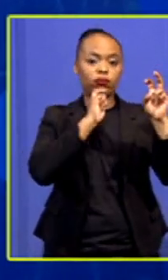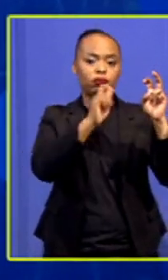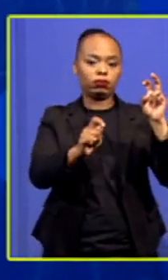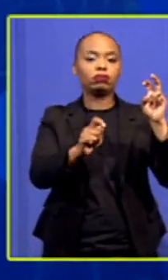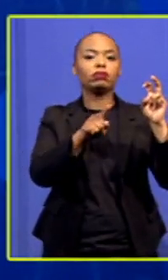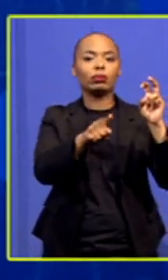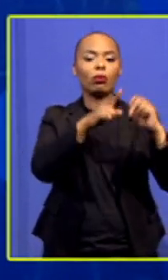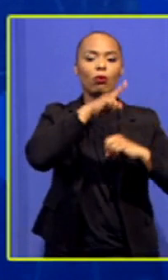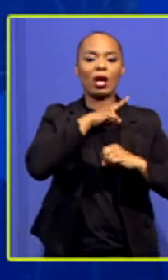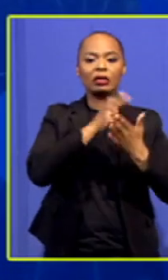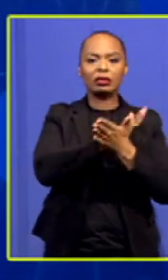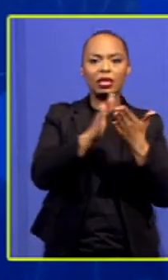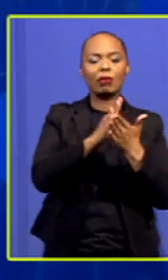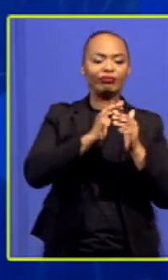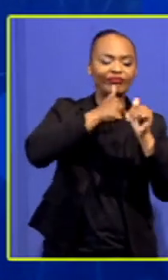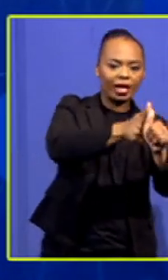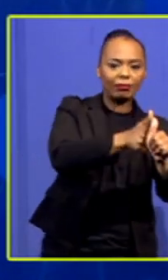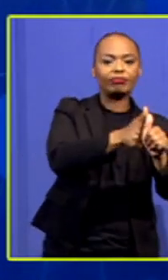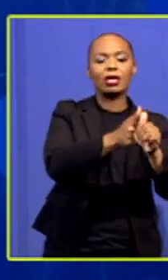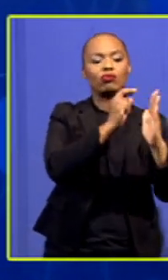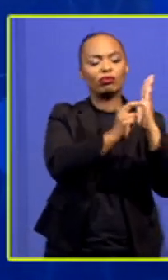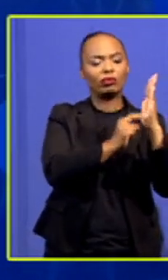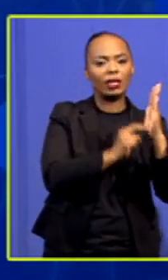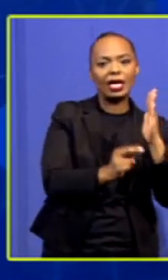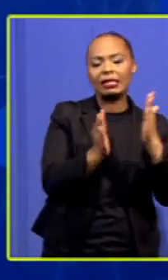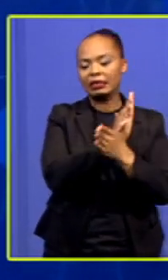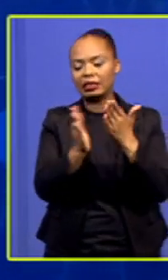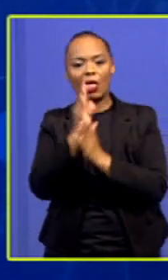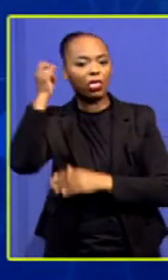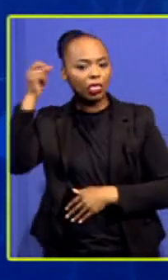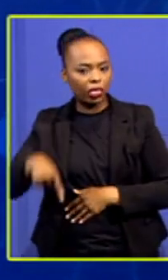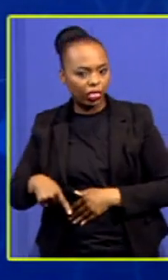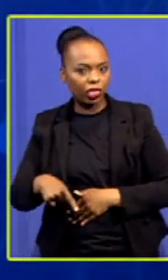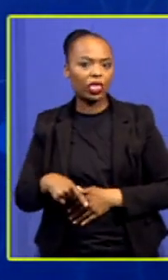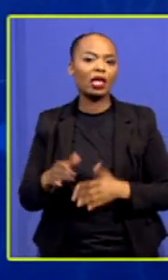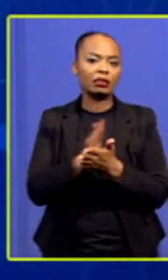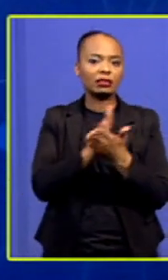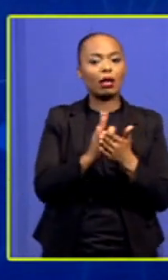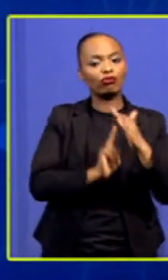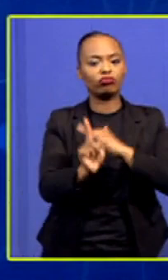via the traditional way of campaigning, which also includes that door-to-door campaigns.